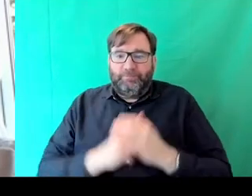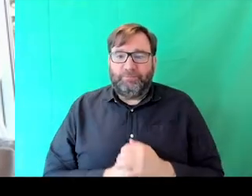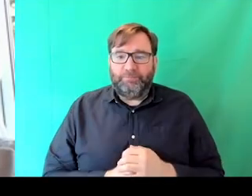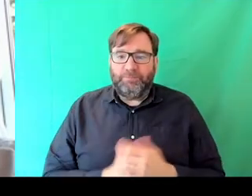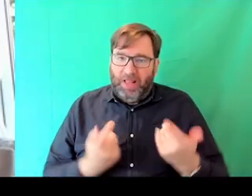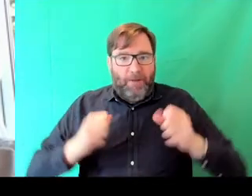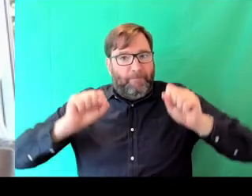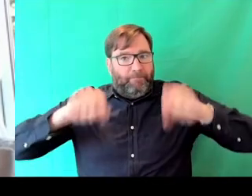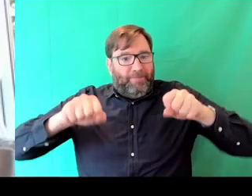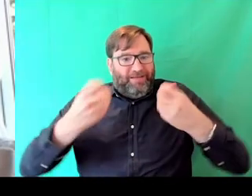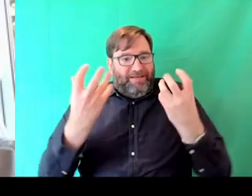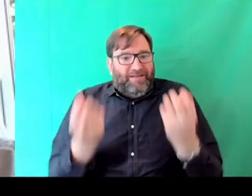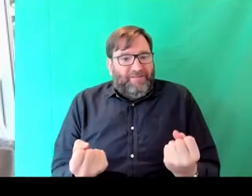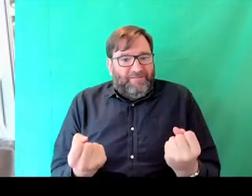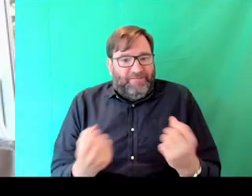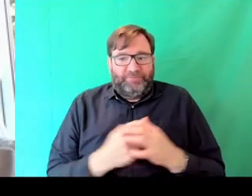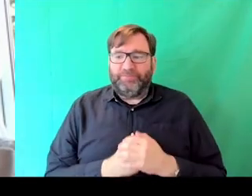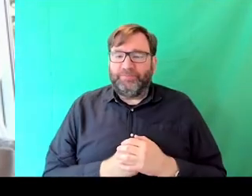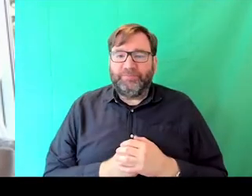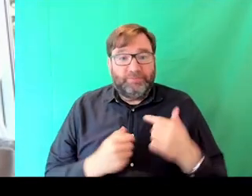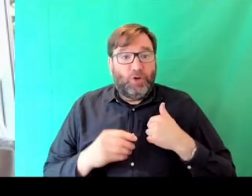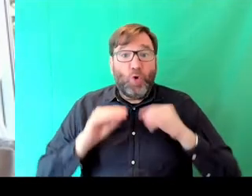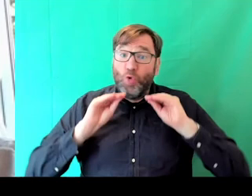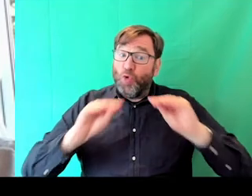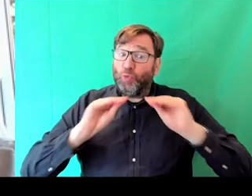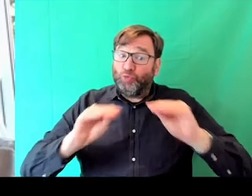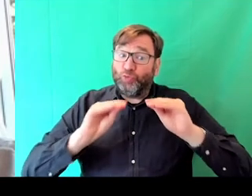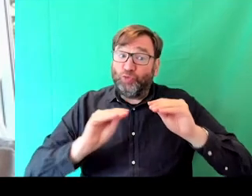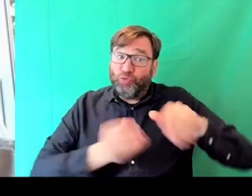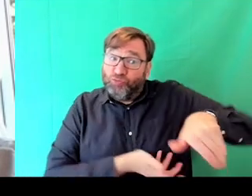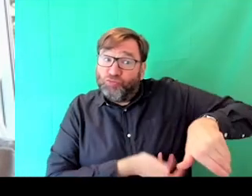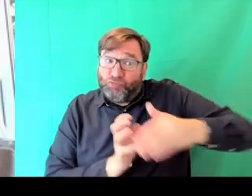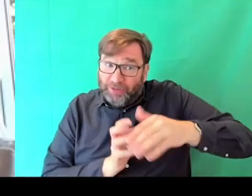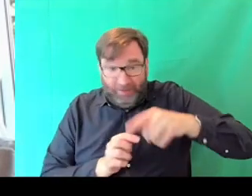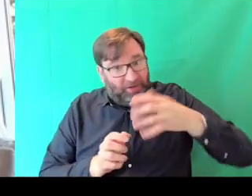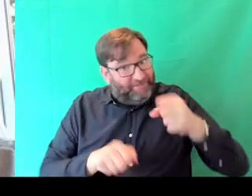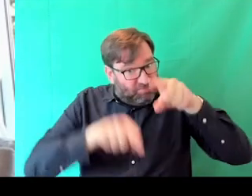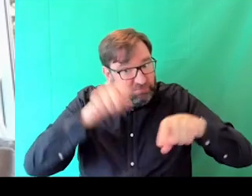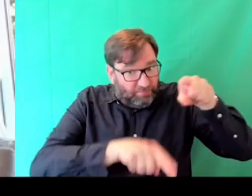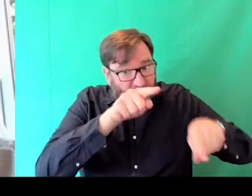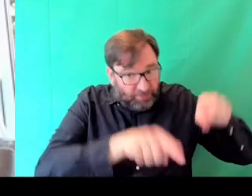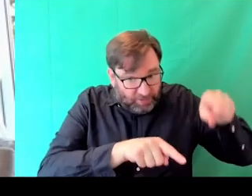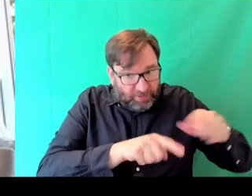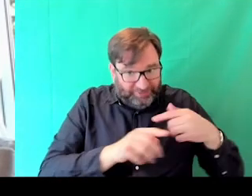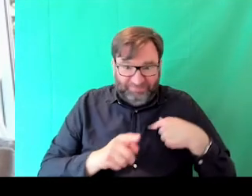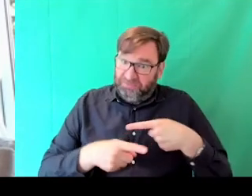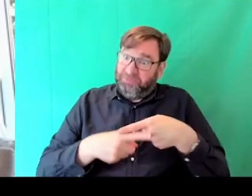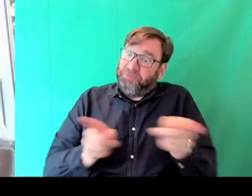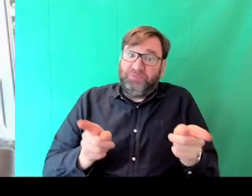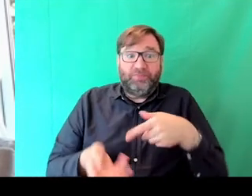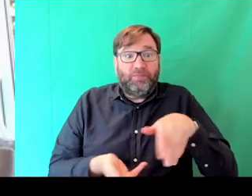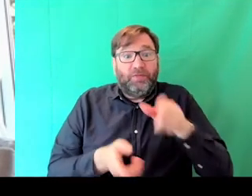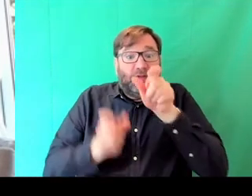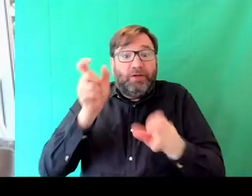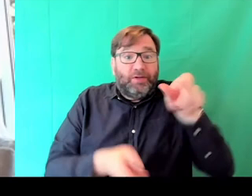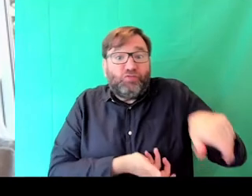that, you know, and so I'm really, I really love your answer to that, Anna and Tucker as well. I think that's wonderful. And so